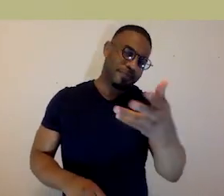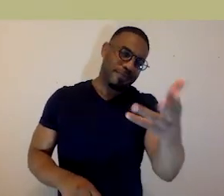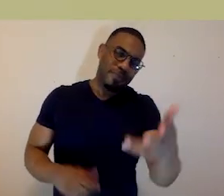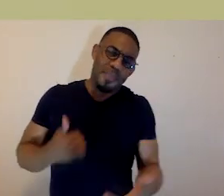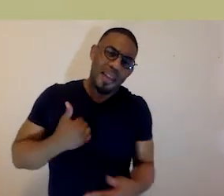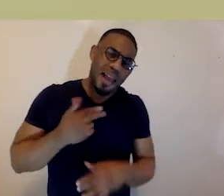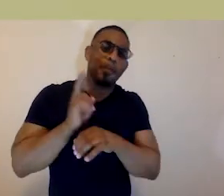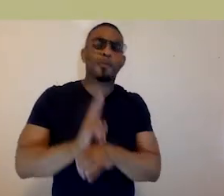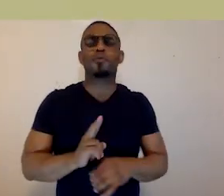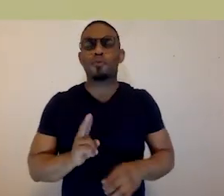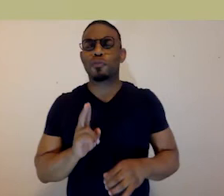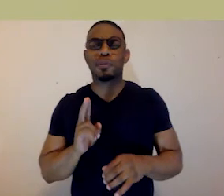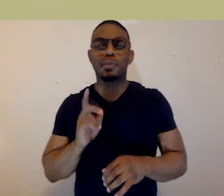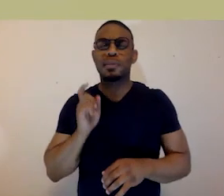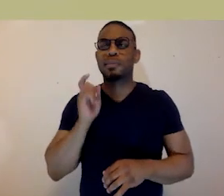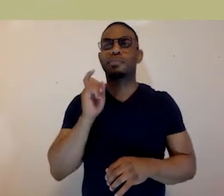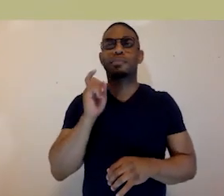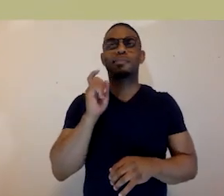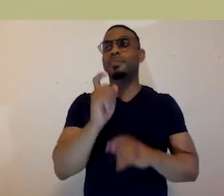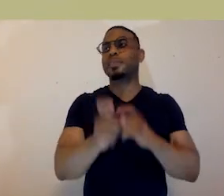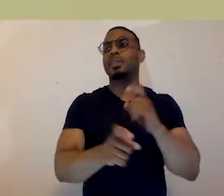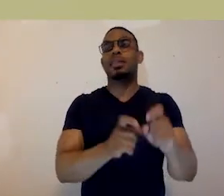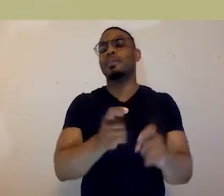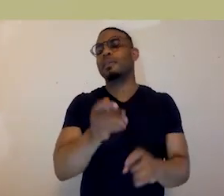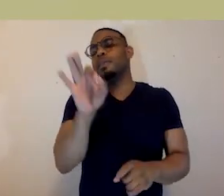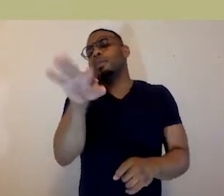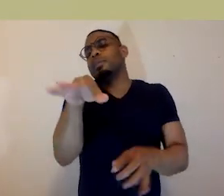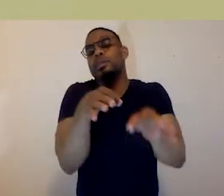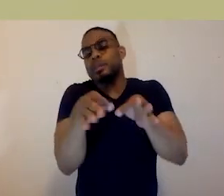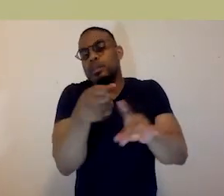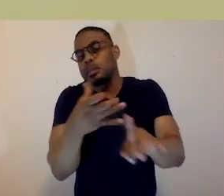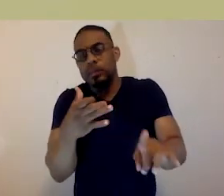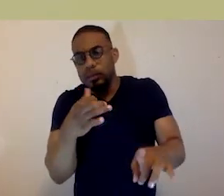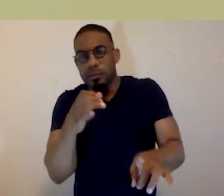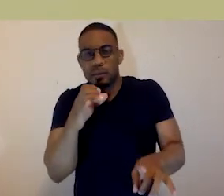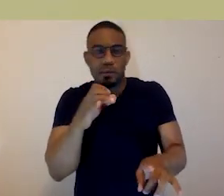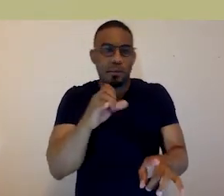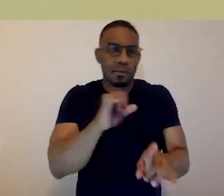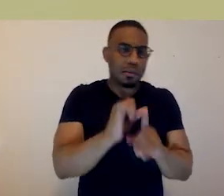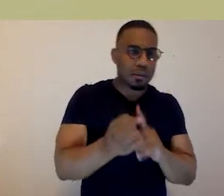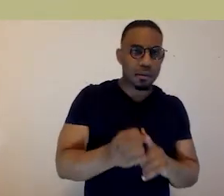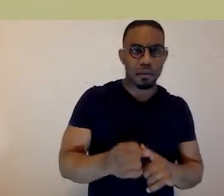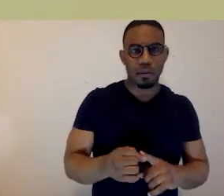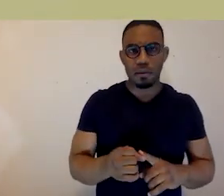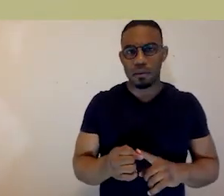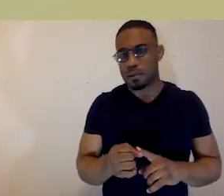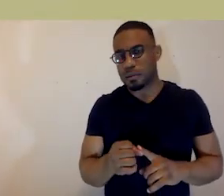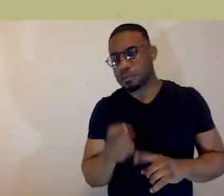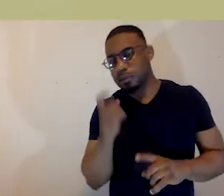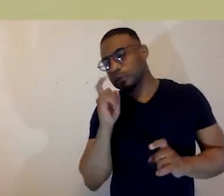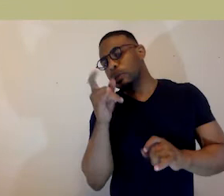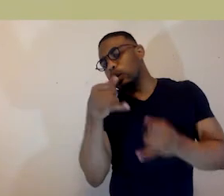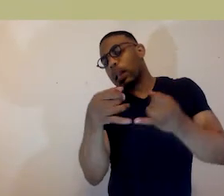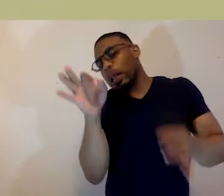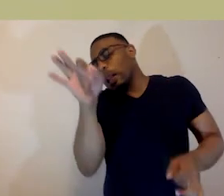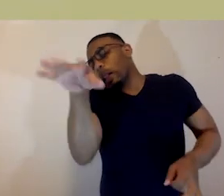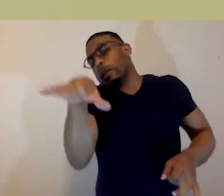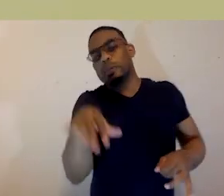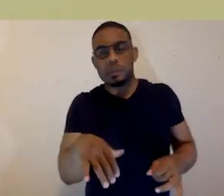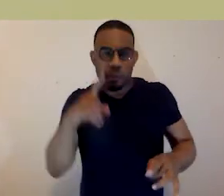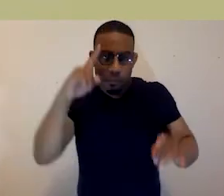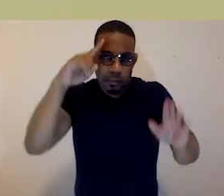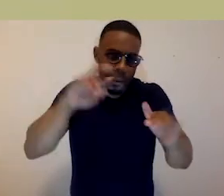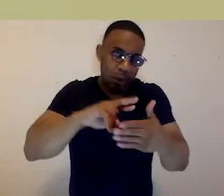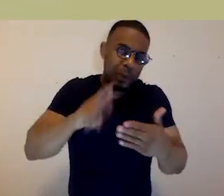I'm used to giving a little description of the scenario, give you a little one-liner of the